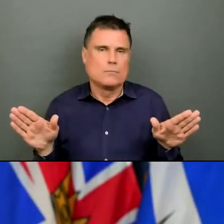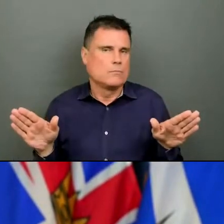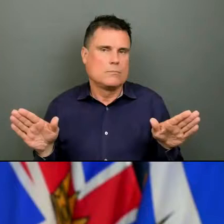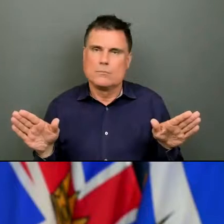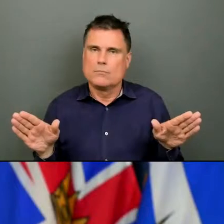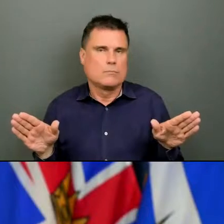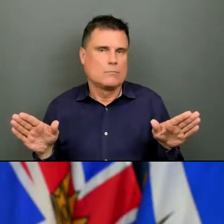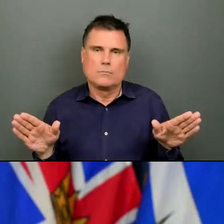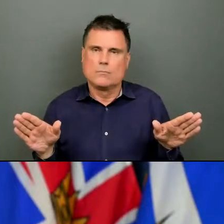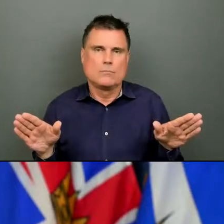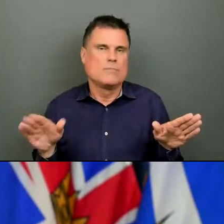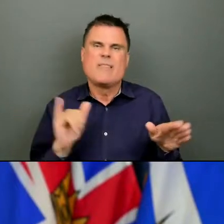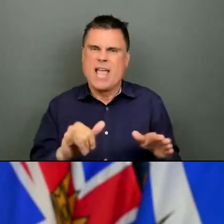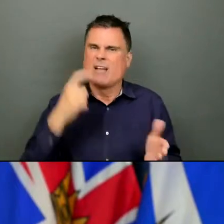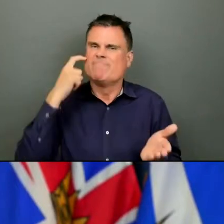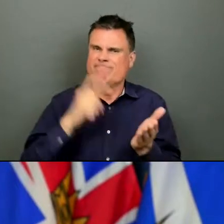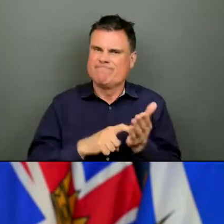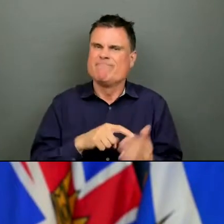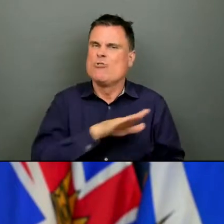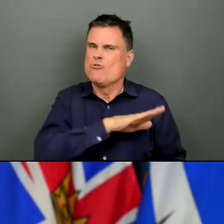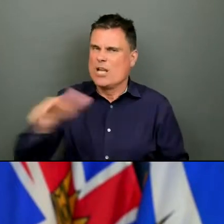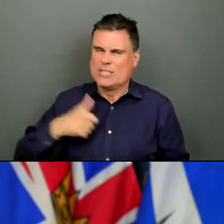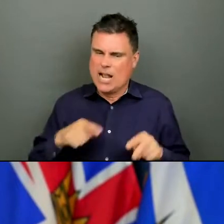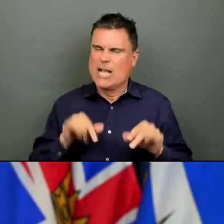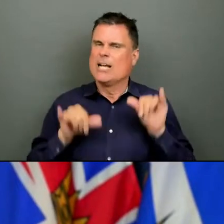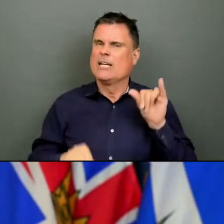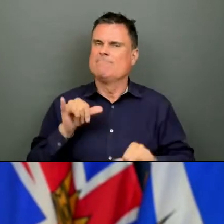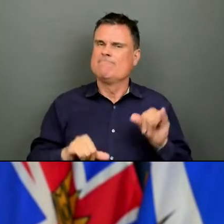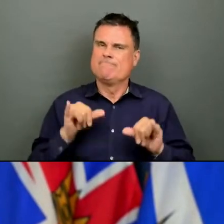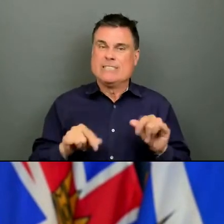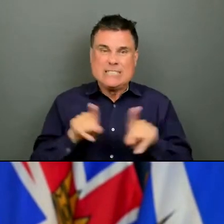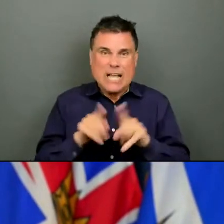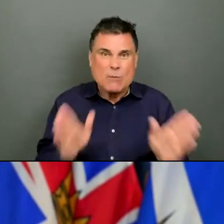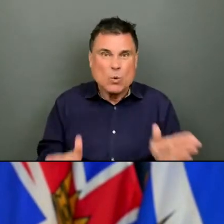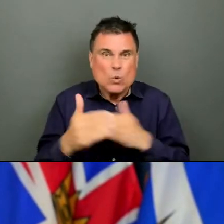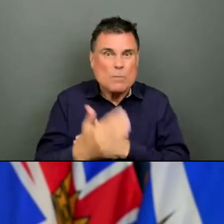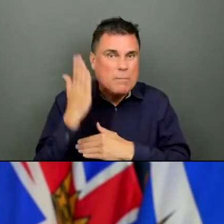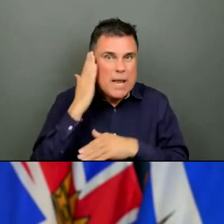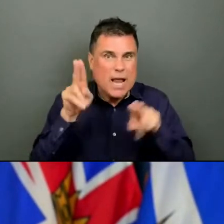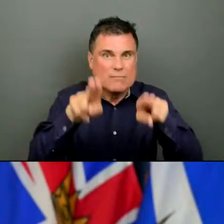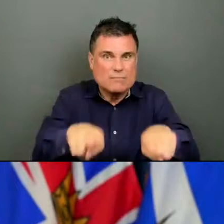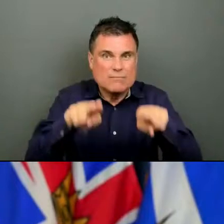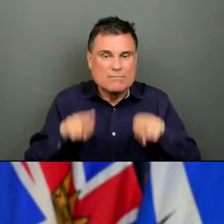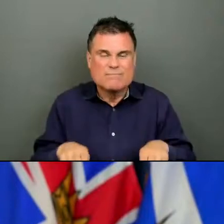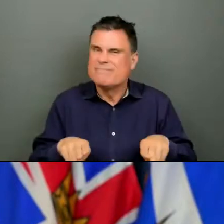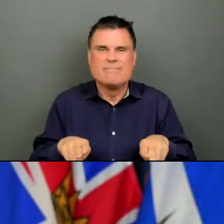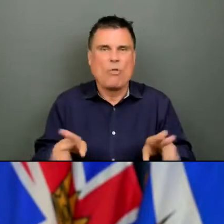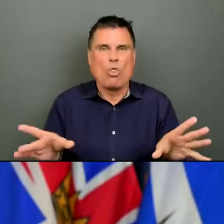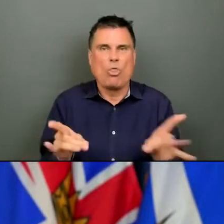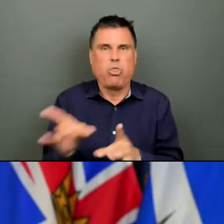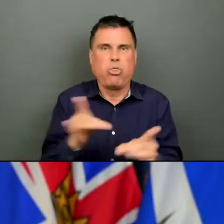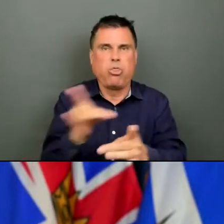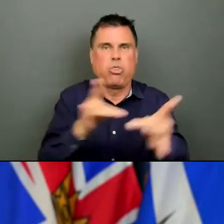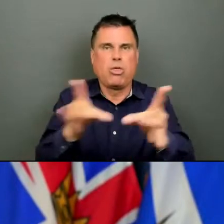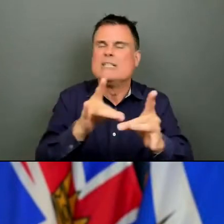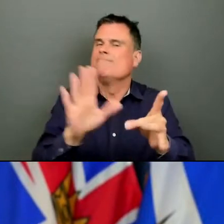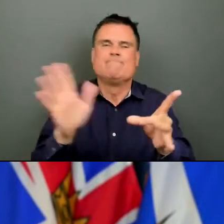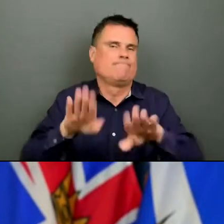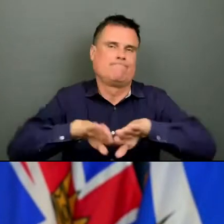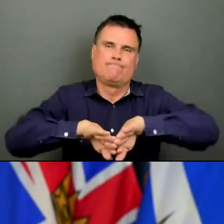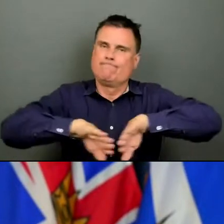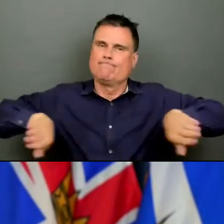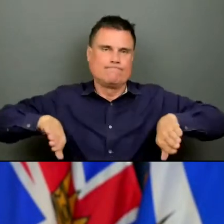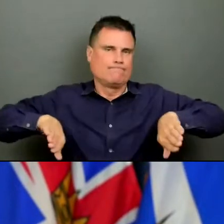been identified by everybody in public health as something we want to move away from, not simply because of issues